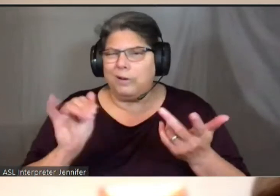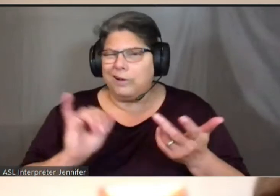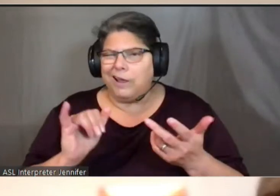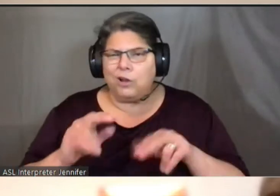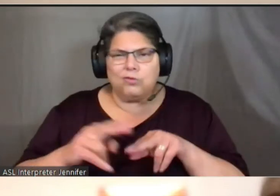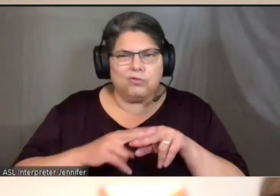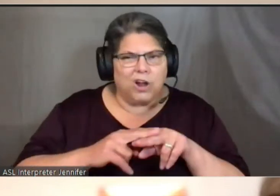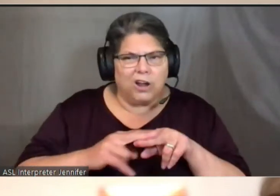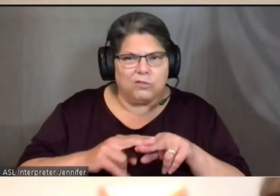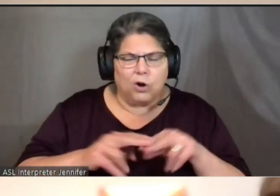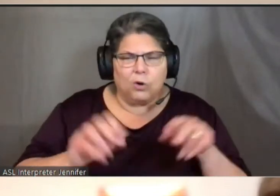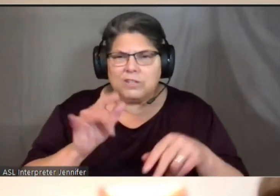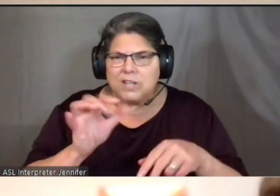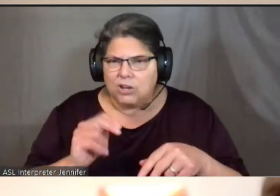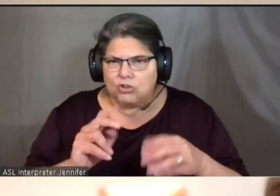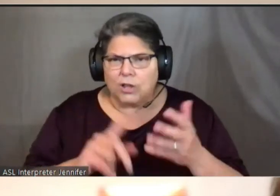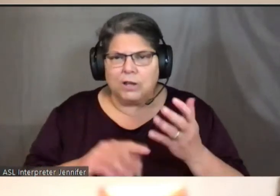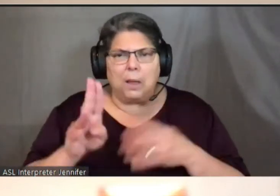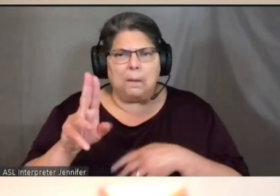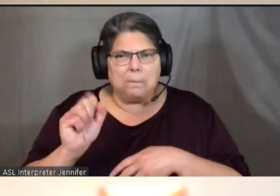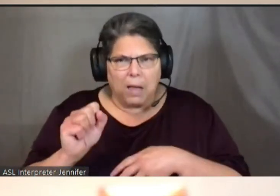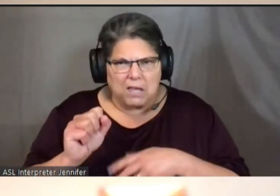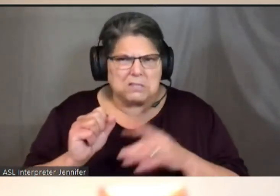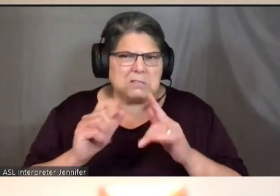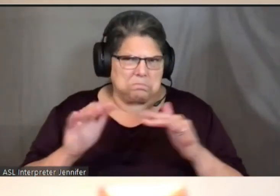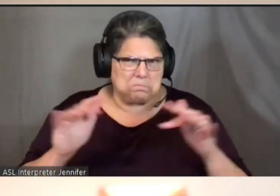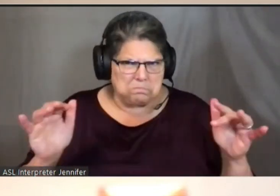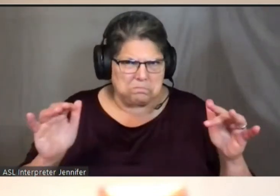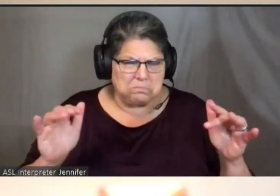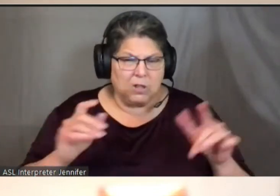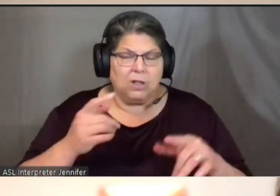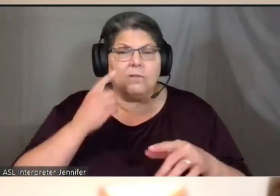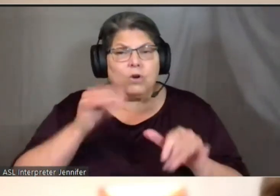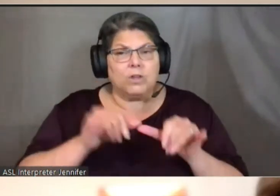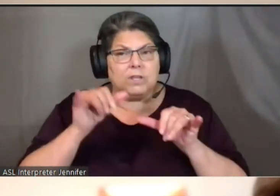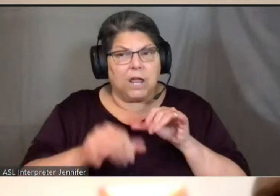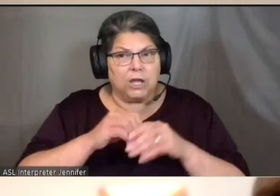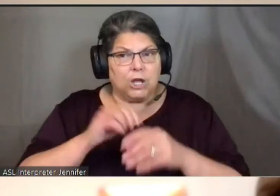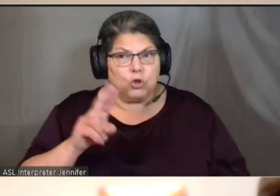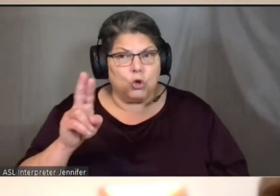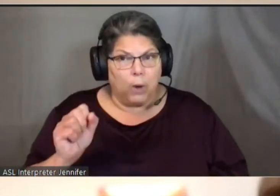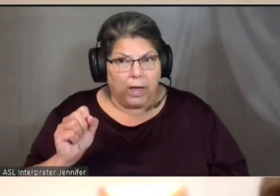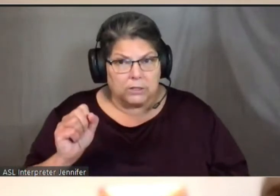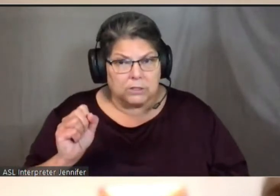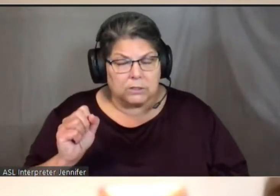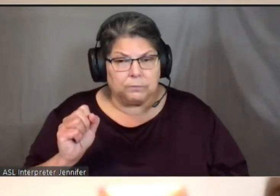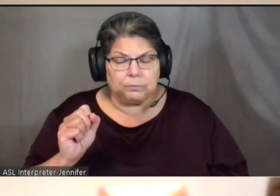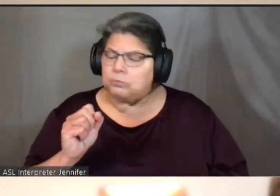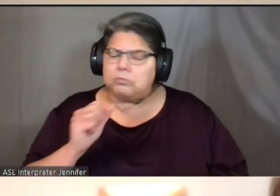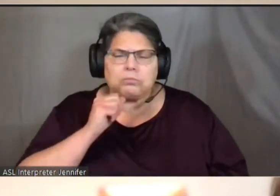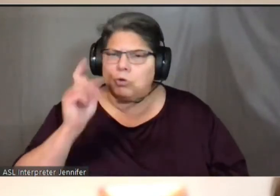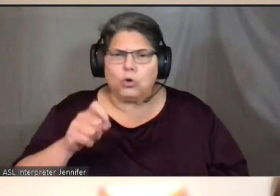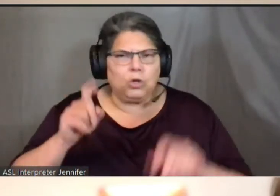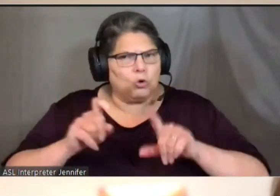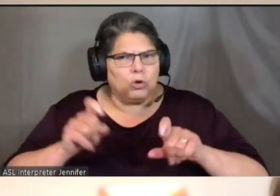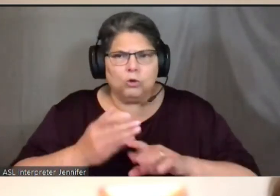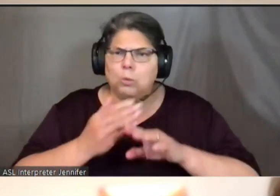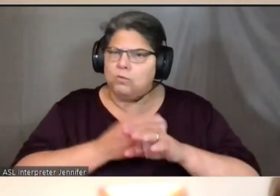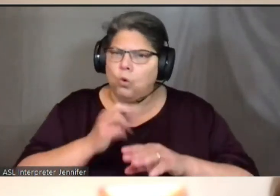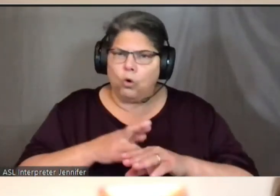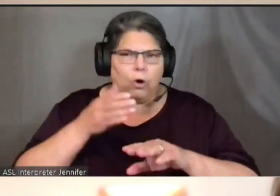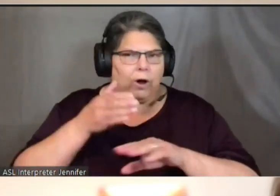stations, buses, and so on. For domestic travel, you do not need to test before or after